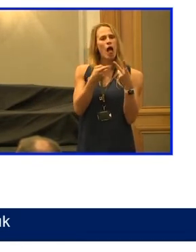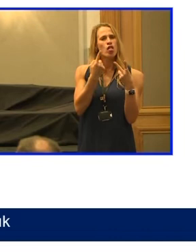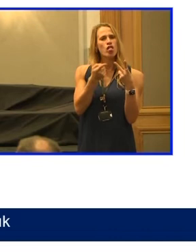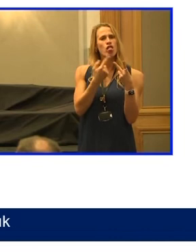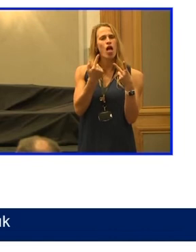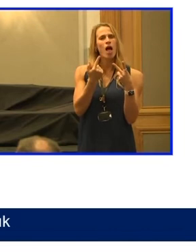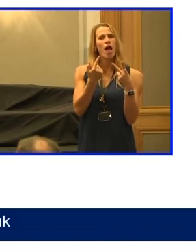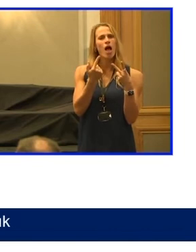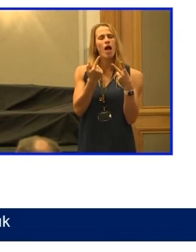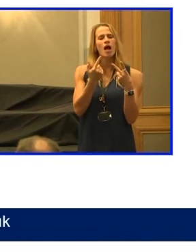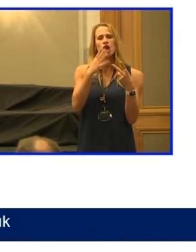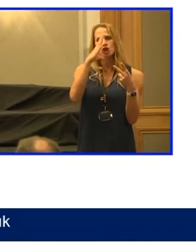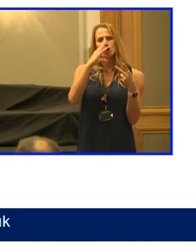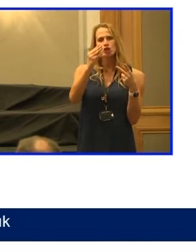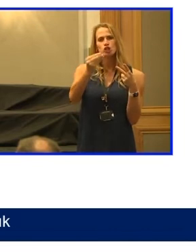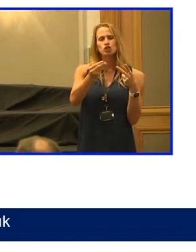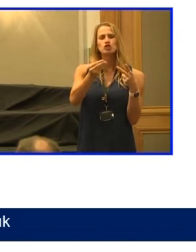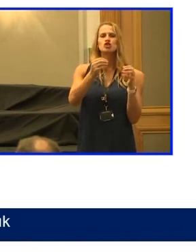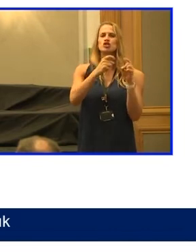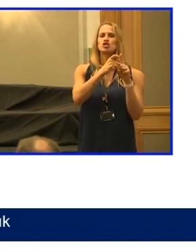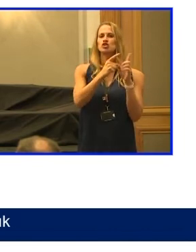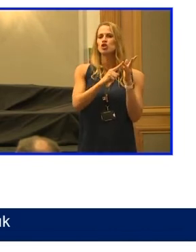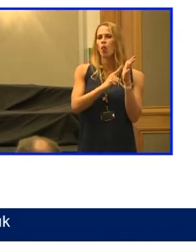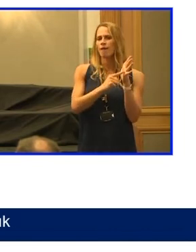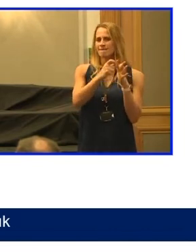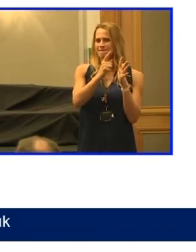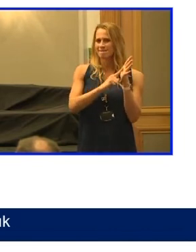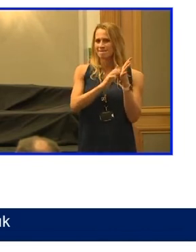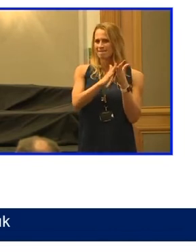Okay. Apply to every